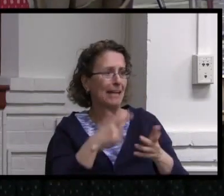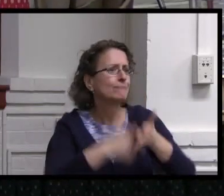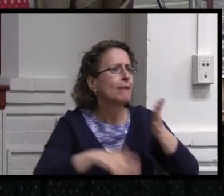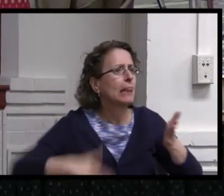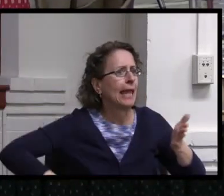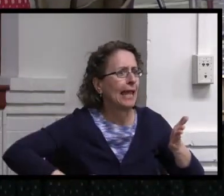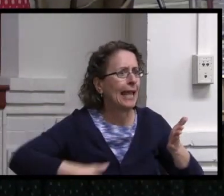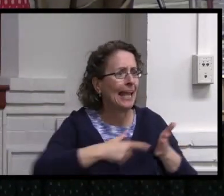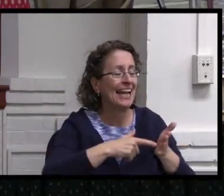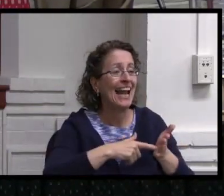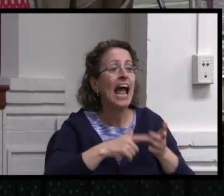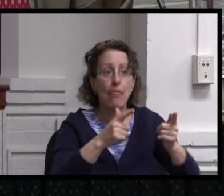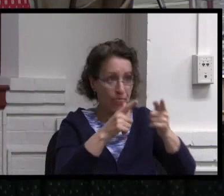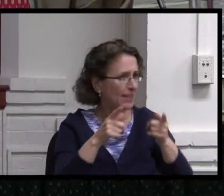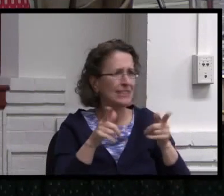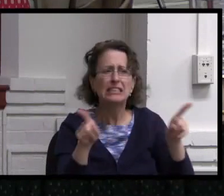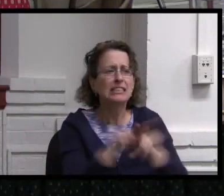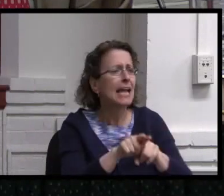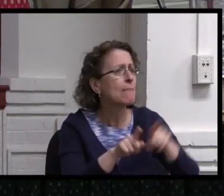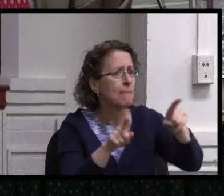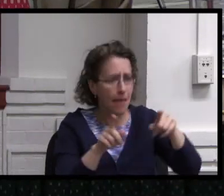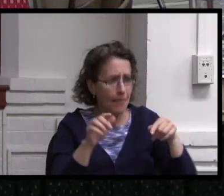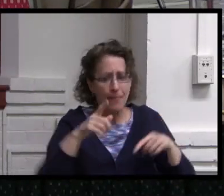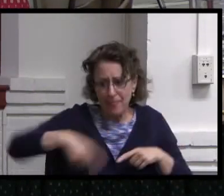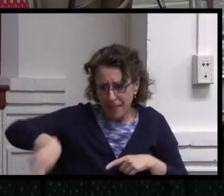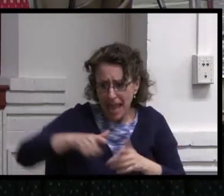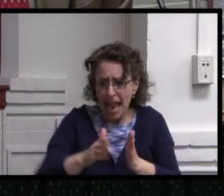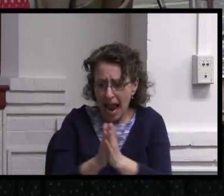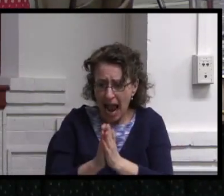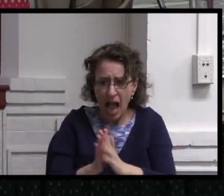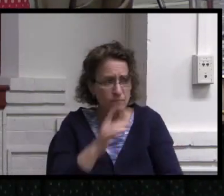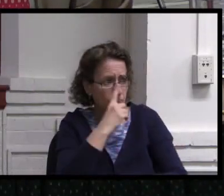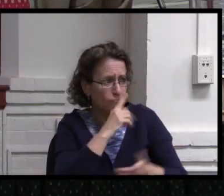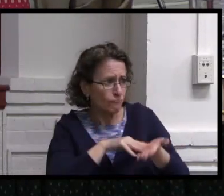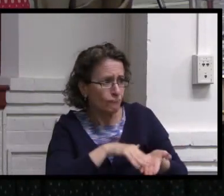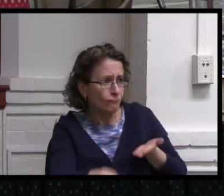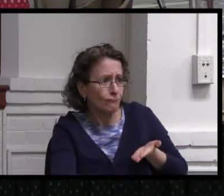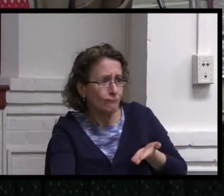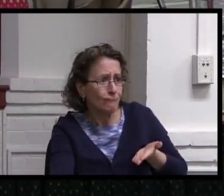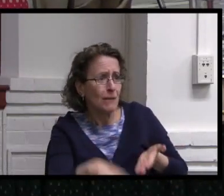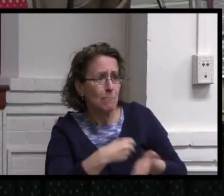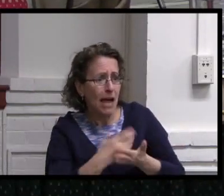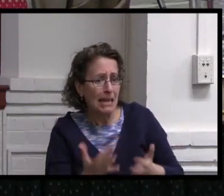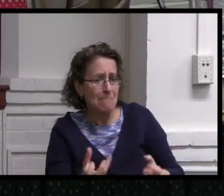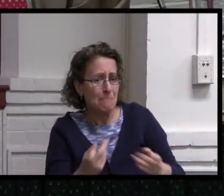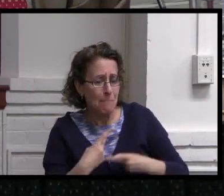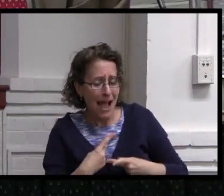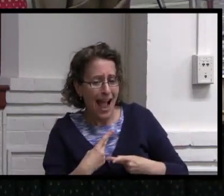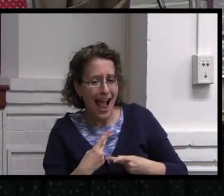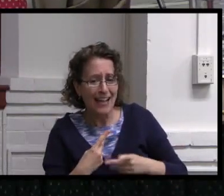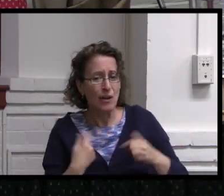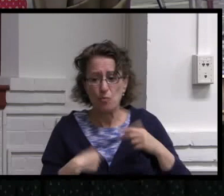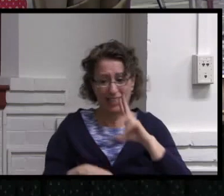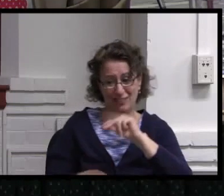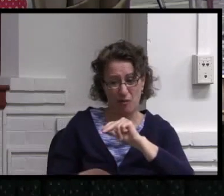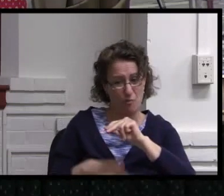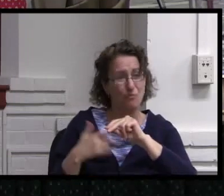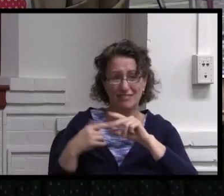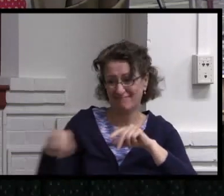you, or we're going to probably say to you, which is we're not going to waive the fee. So you're not alone, that we've had to do this